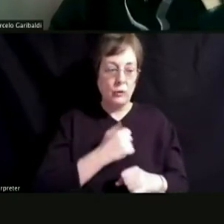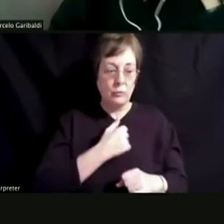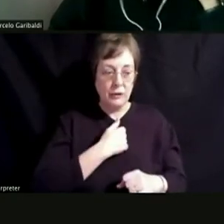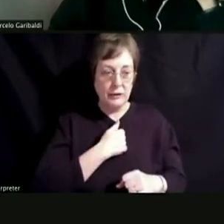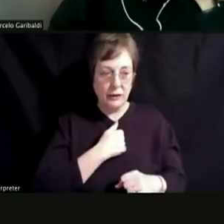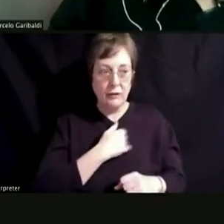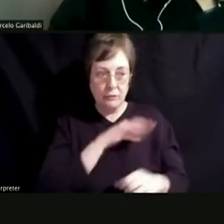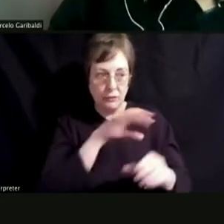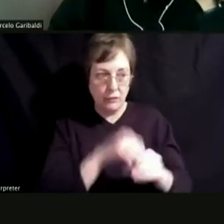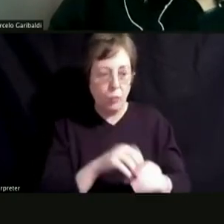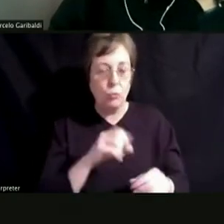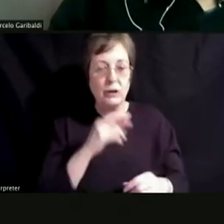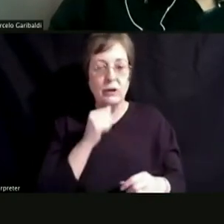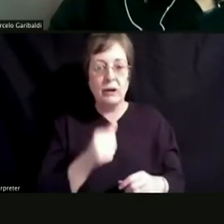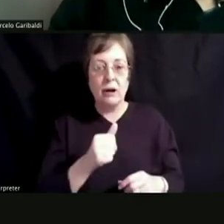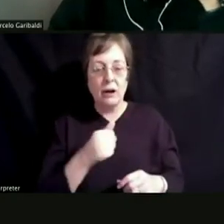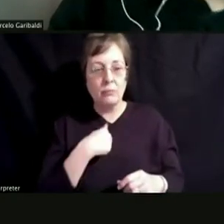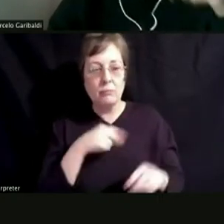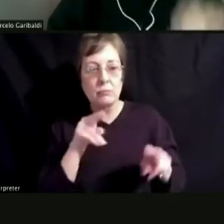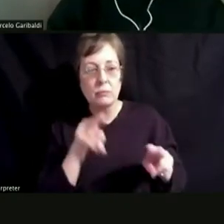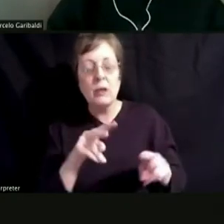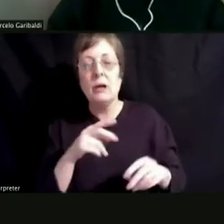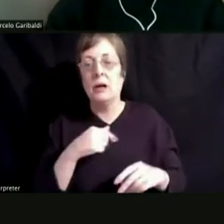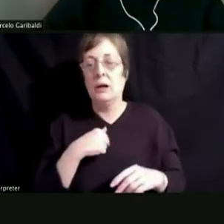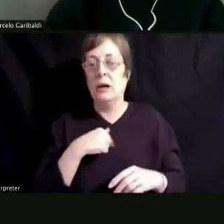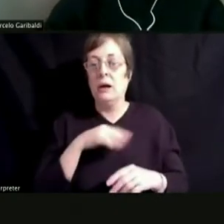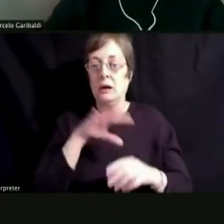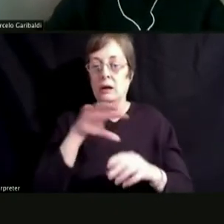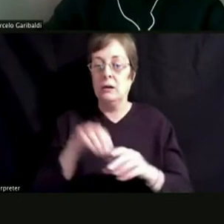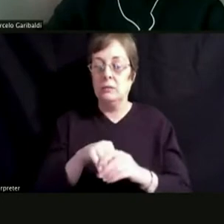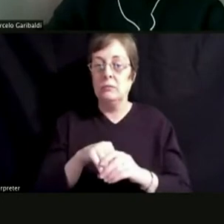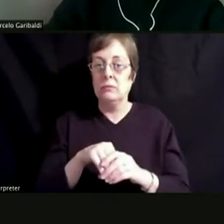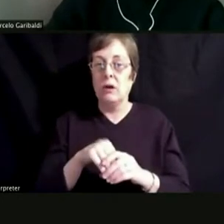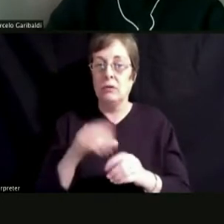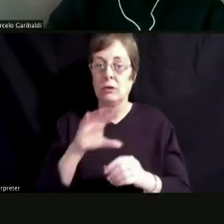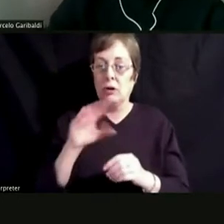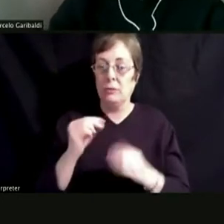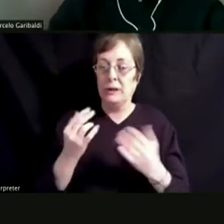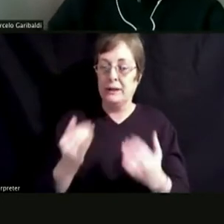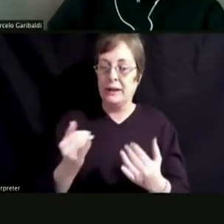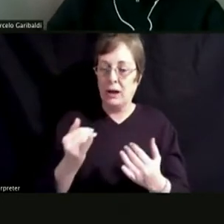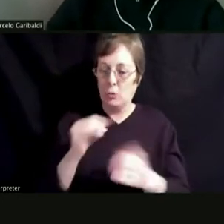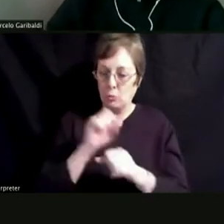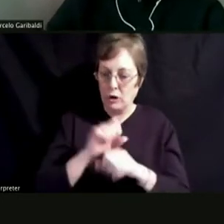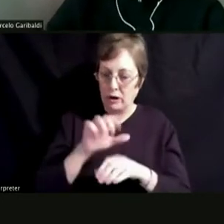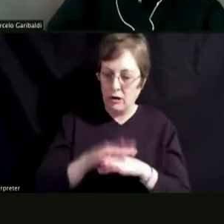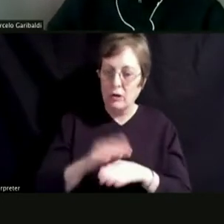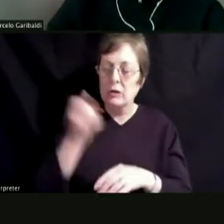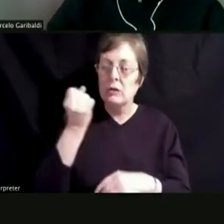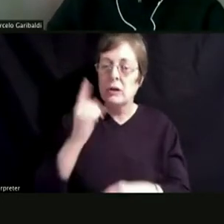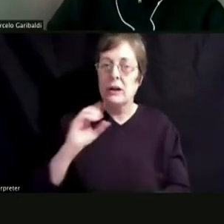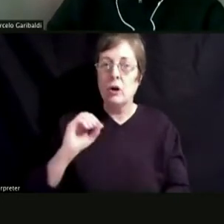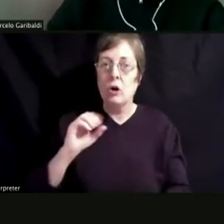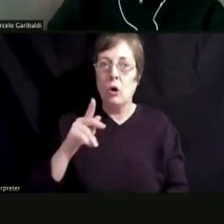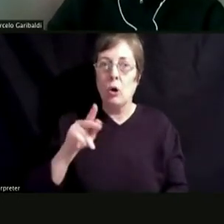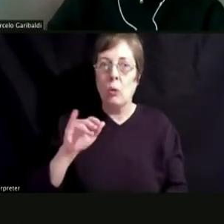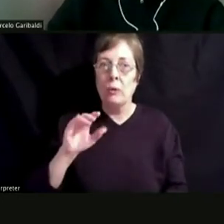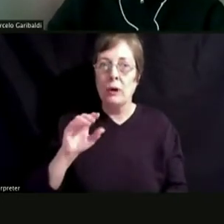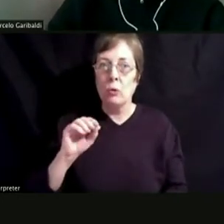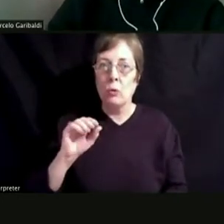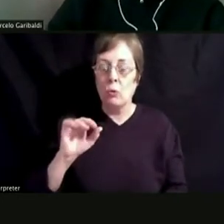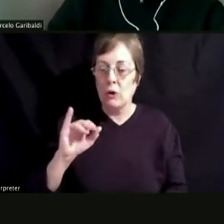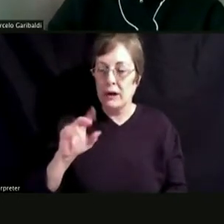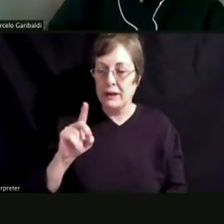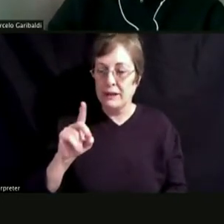recently, again, being a part of the company that I'm with now, working on and understanding that the opioid crisis prior to the pandemic and even during